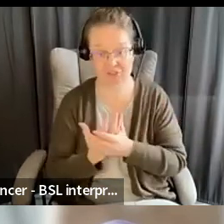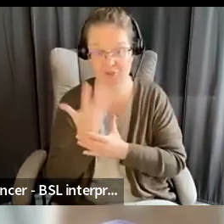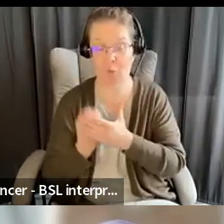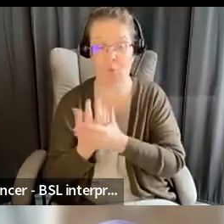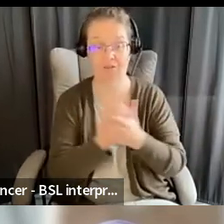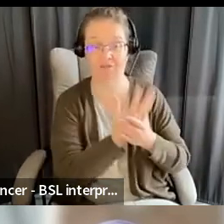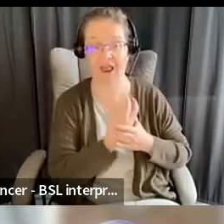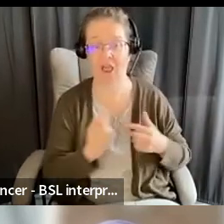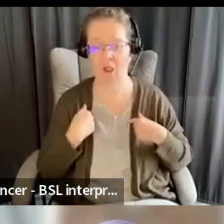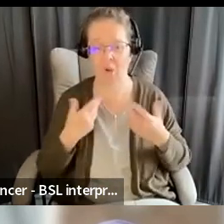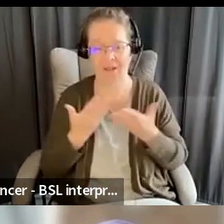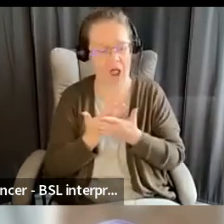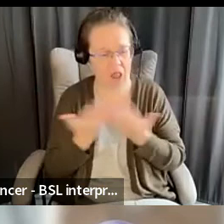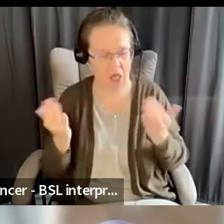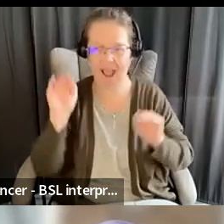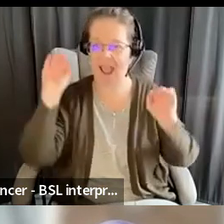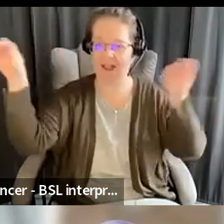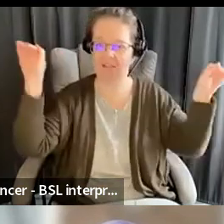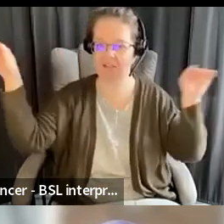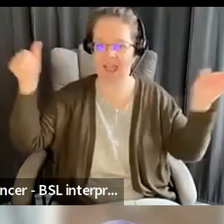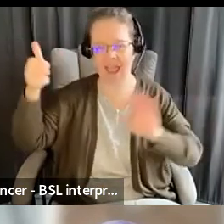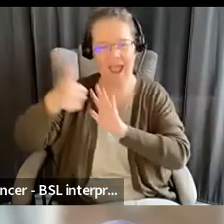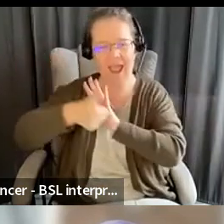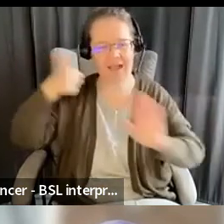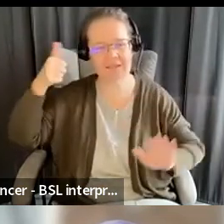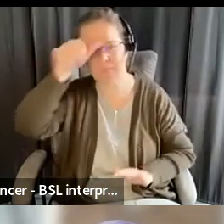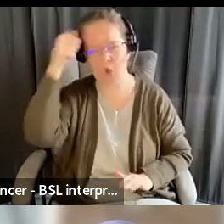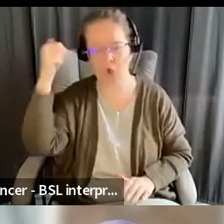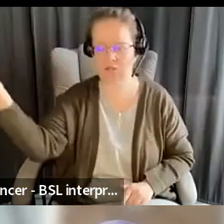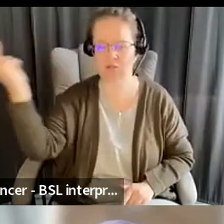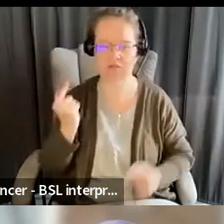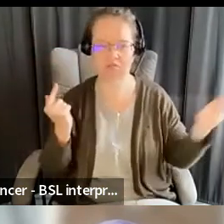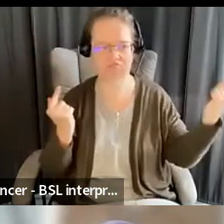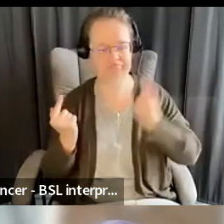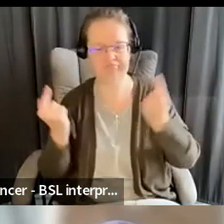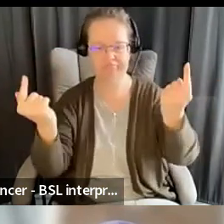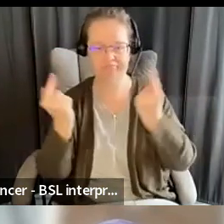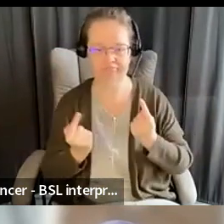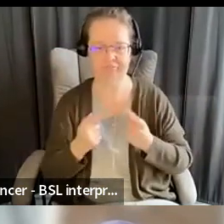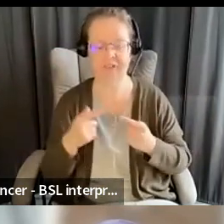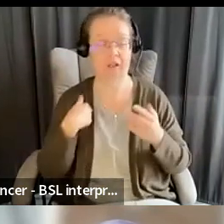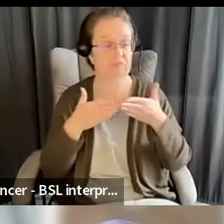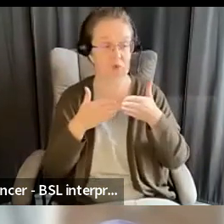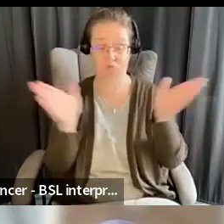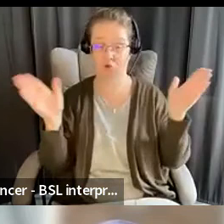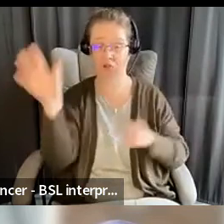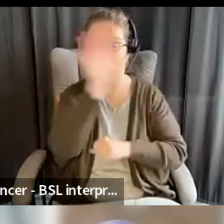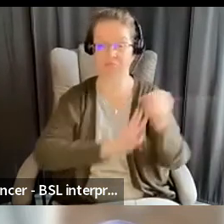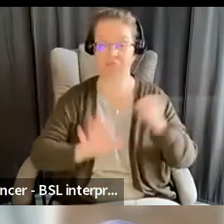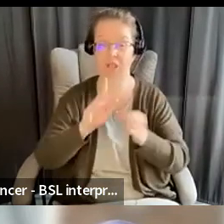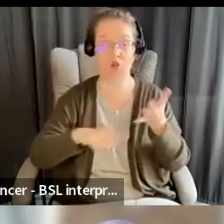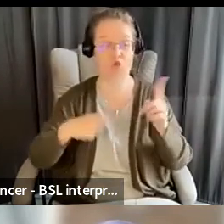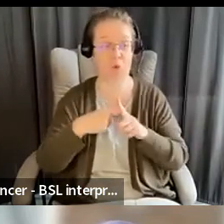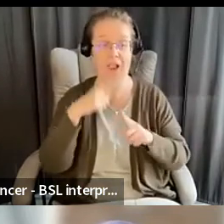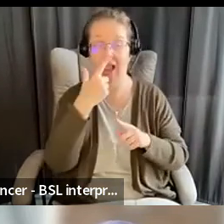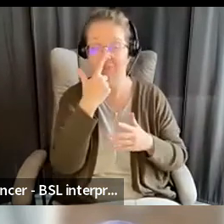sessions. Again, we've brought external experts in and we call them know-how sessions. They're across the UK that every member can join,